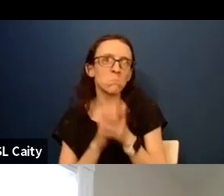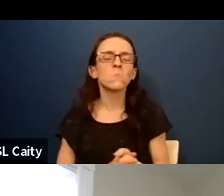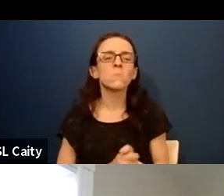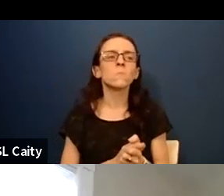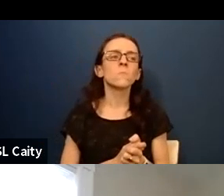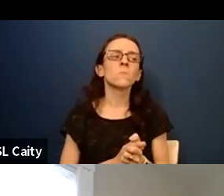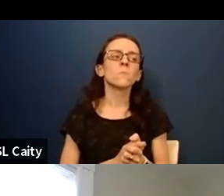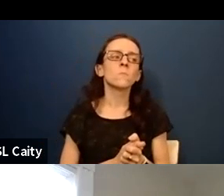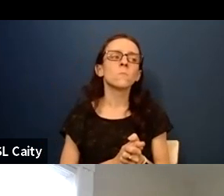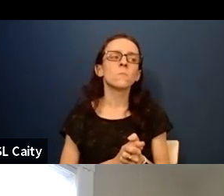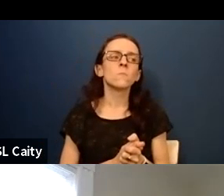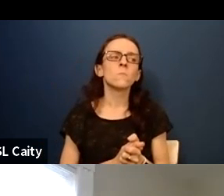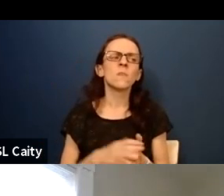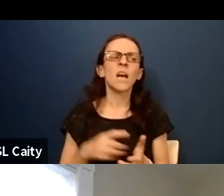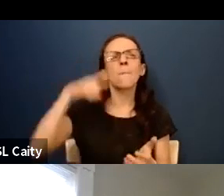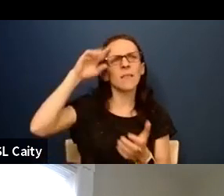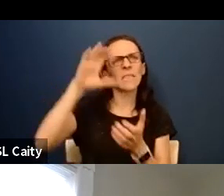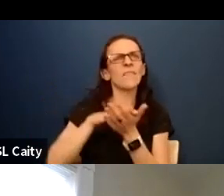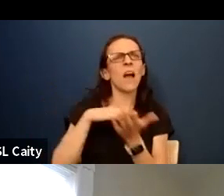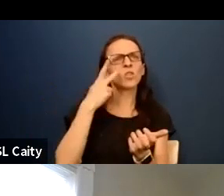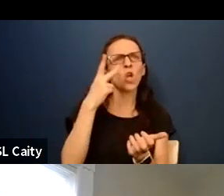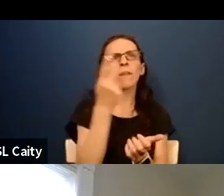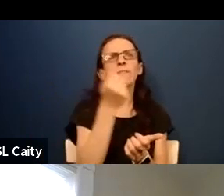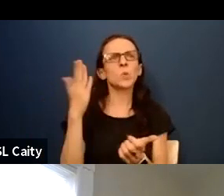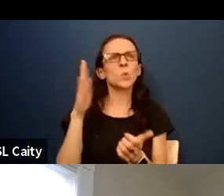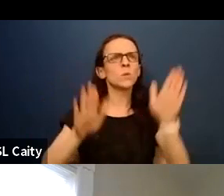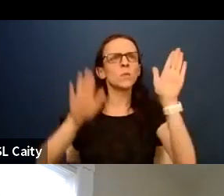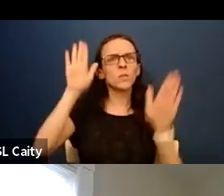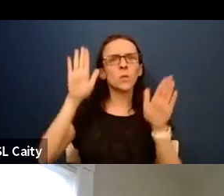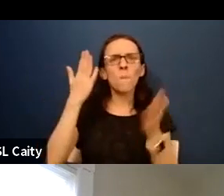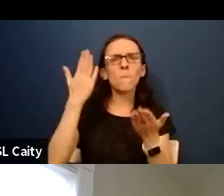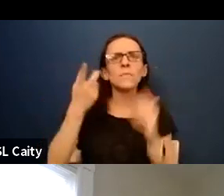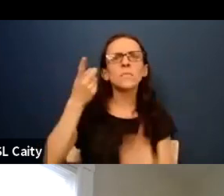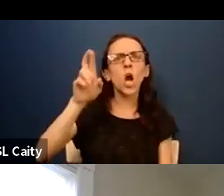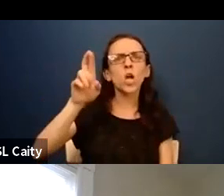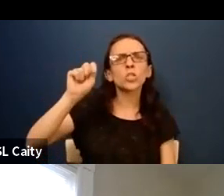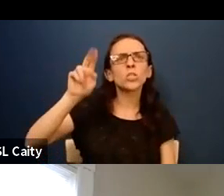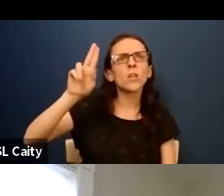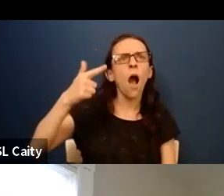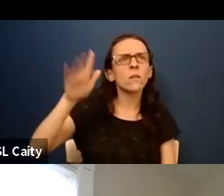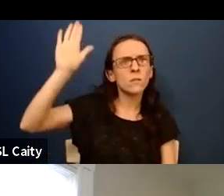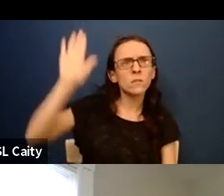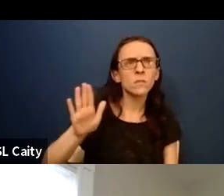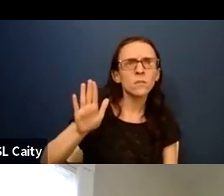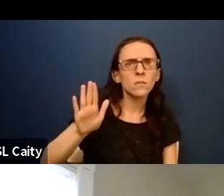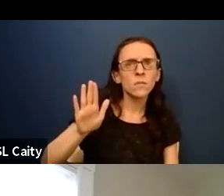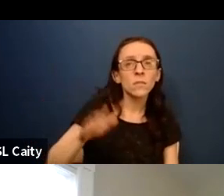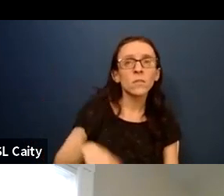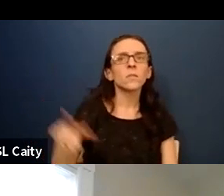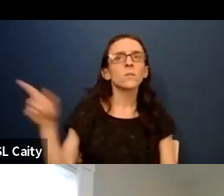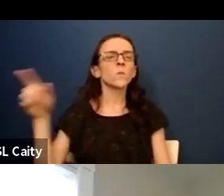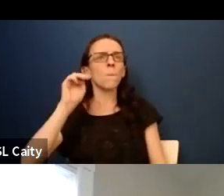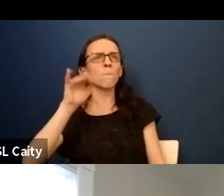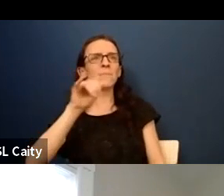believe I saw a couple of hands up, unless Dr. Tung, did you take your hand down? Yep, so I just want to clarify which section where are